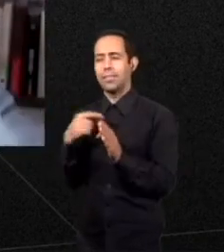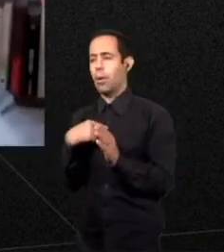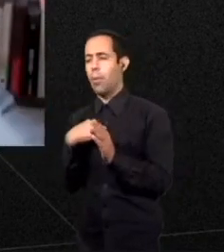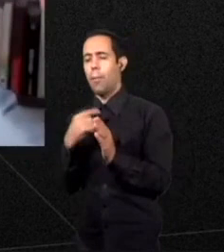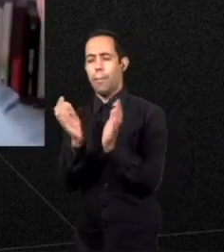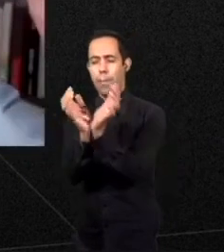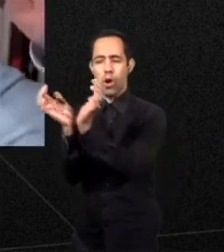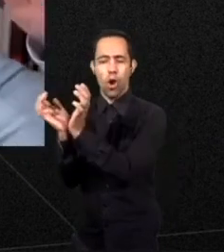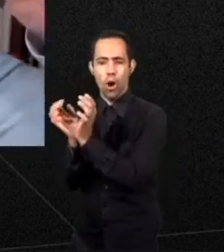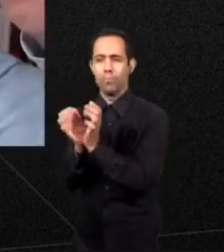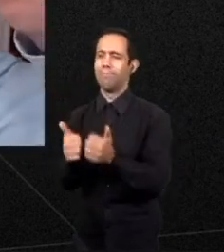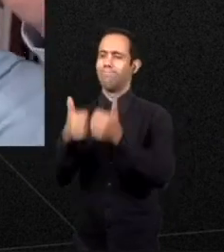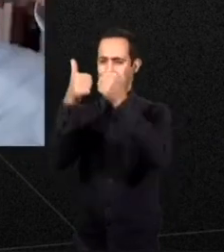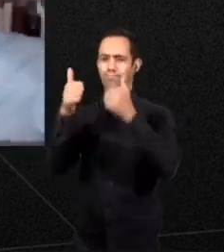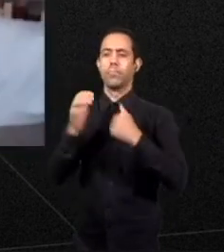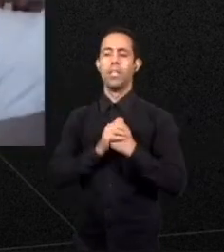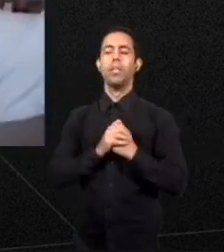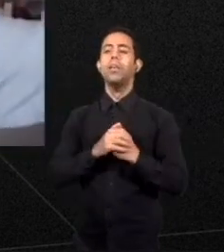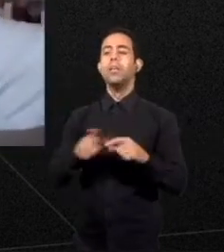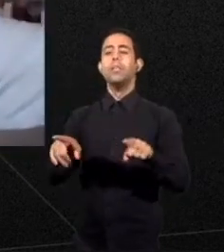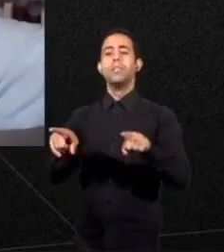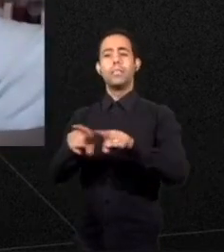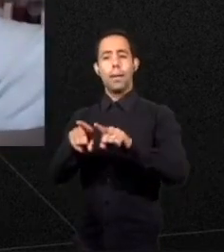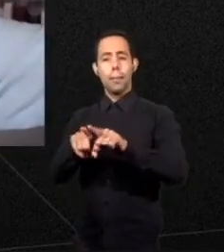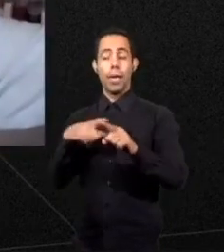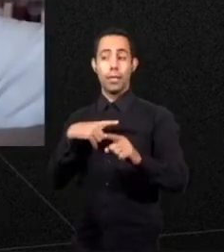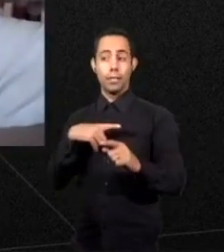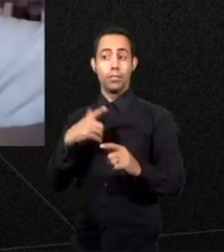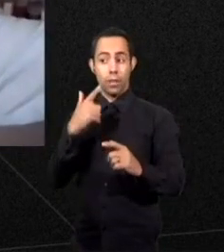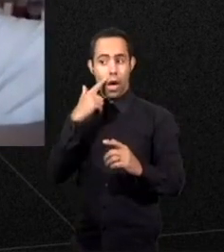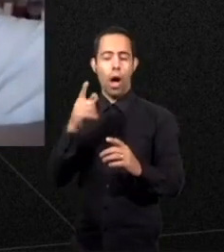of course, they shouldn't become a government.